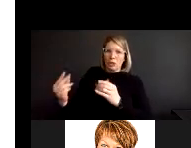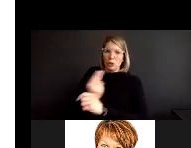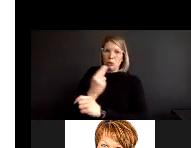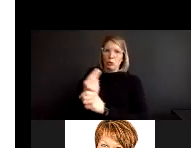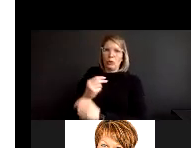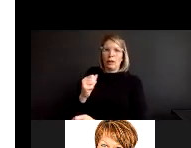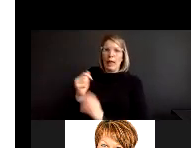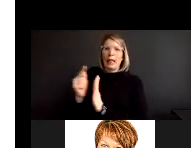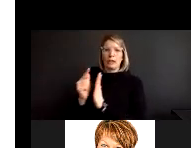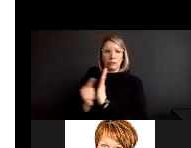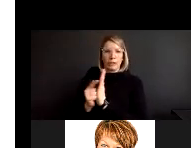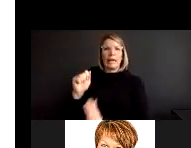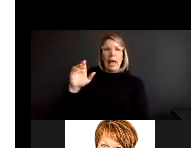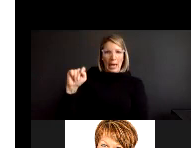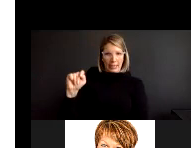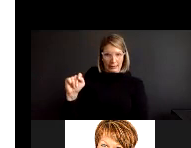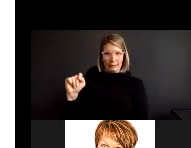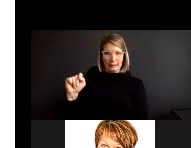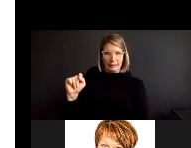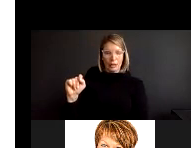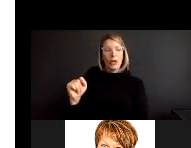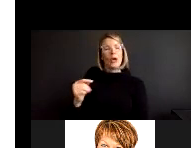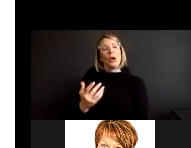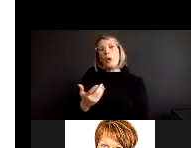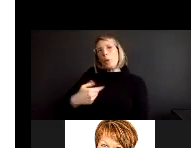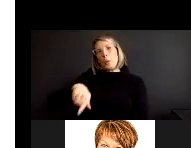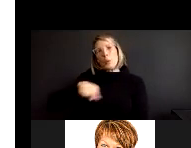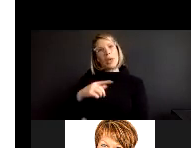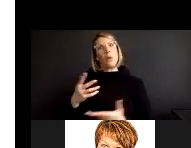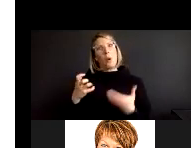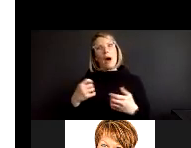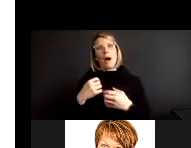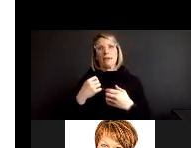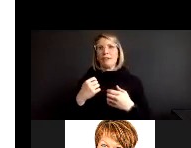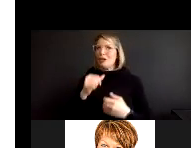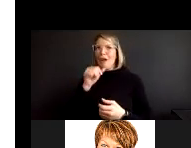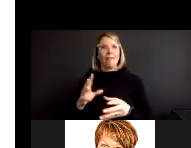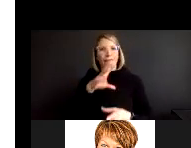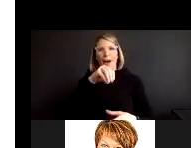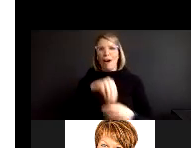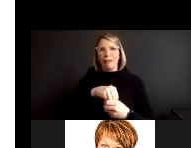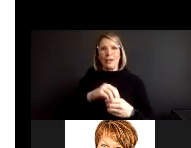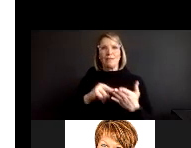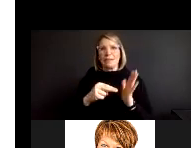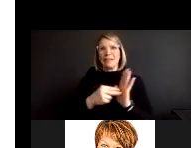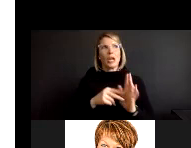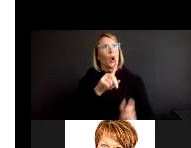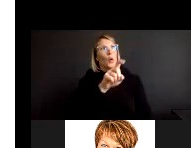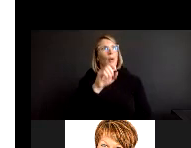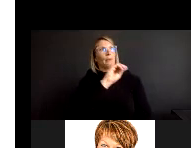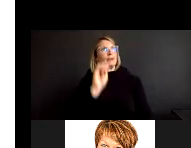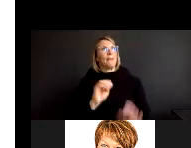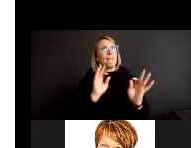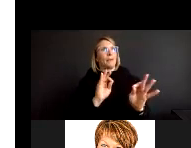we're hoping that we won't have to use the act at all. And in most cases, I think we'll share some stats later. In